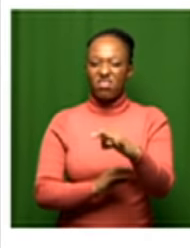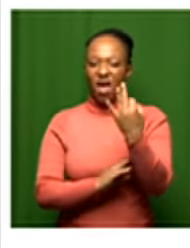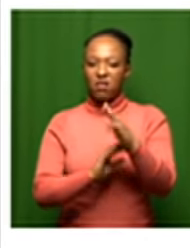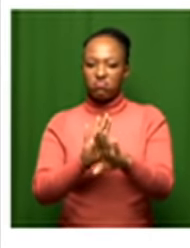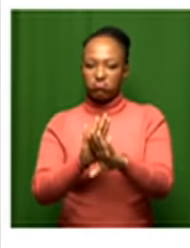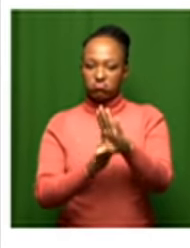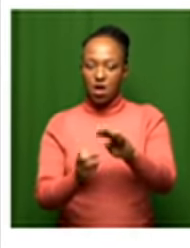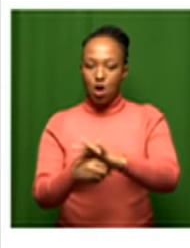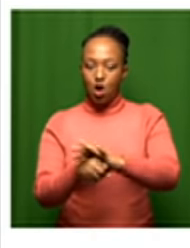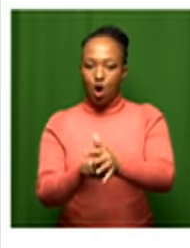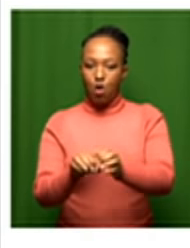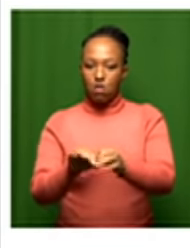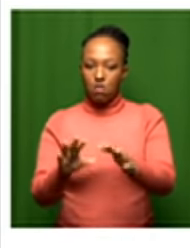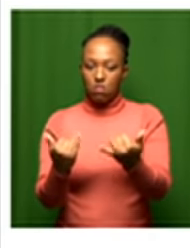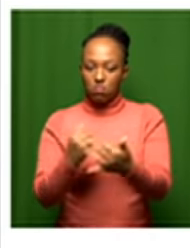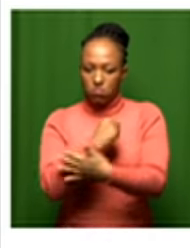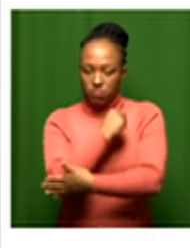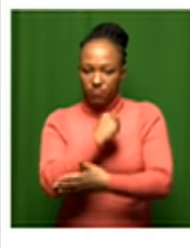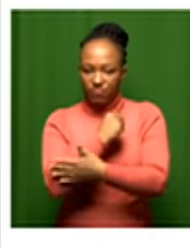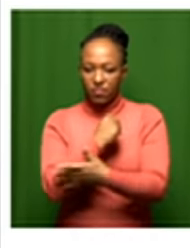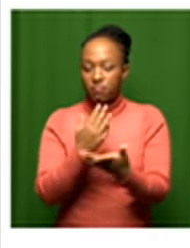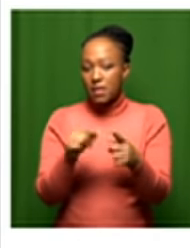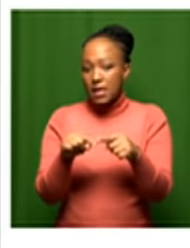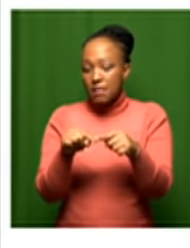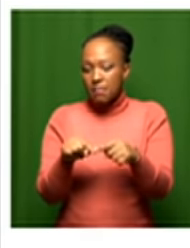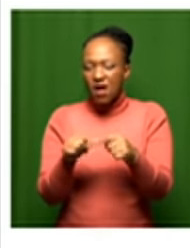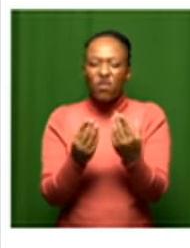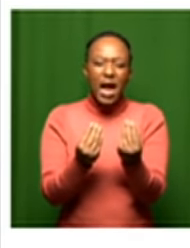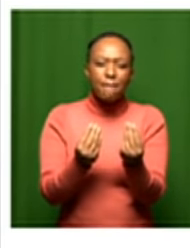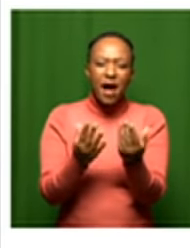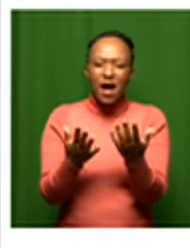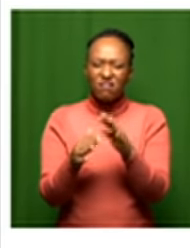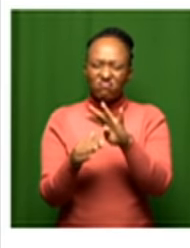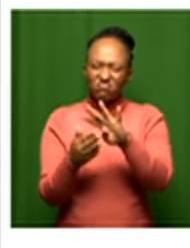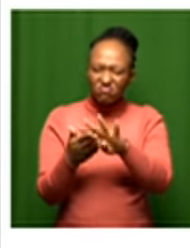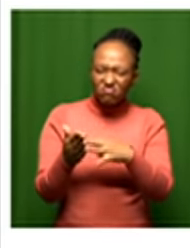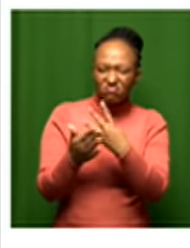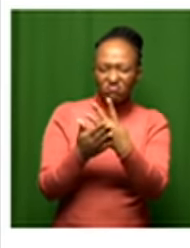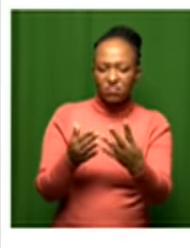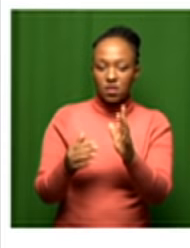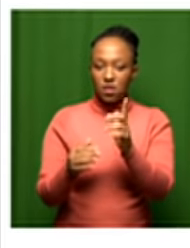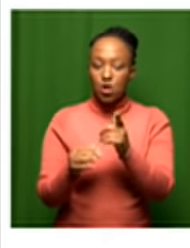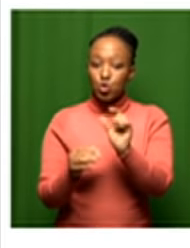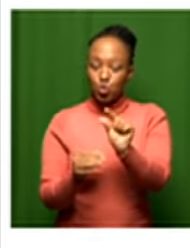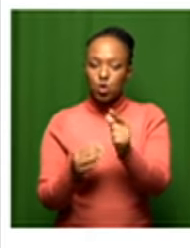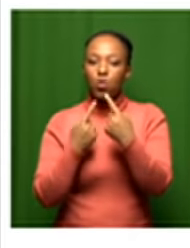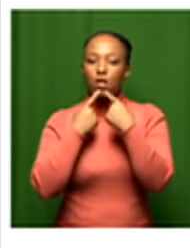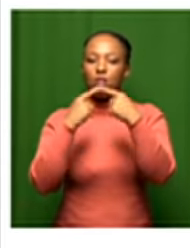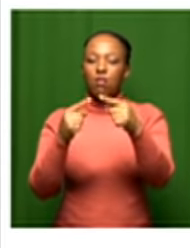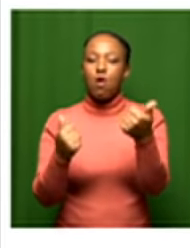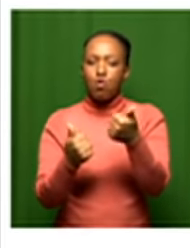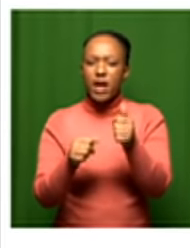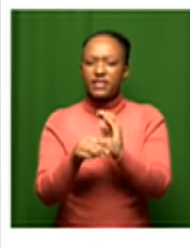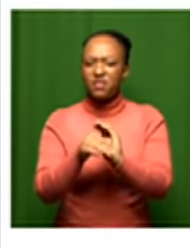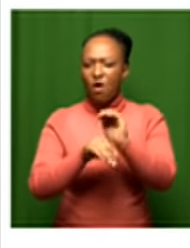wave currently in the country may just be a matter of semantics. It's probably just a matter of time when we officially pass that